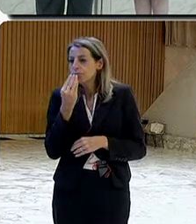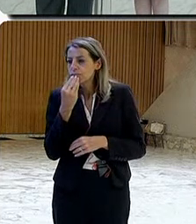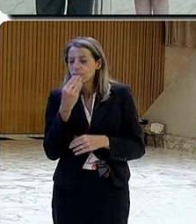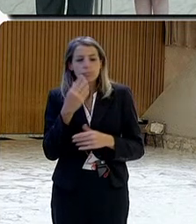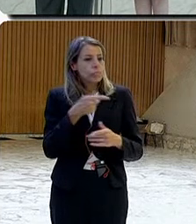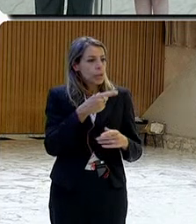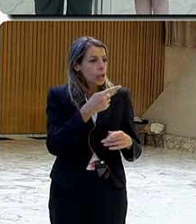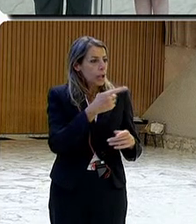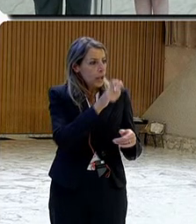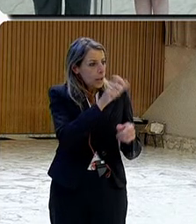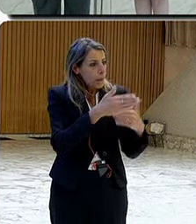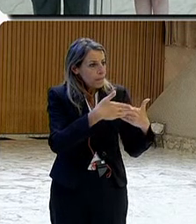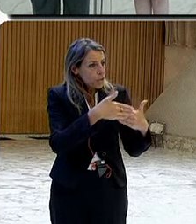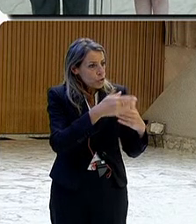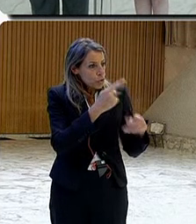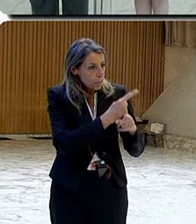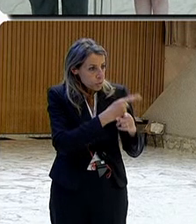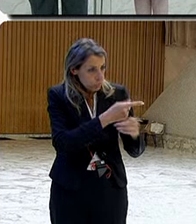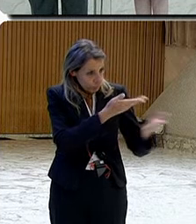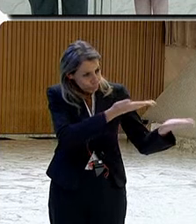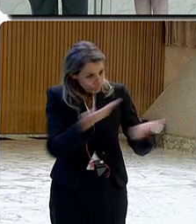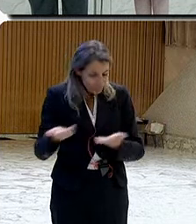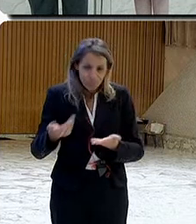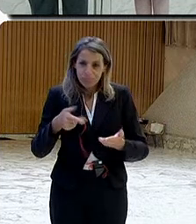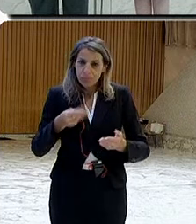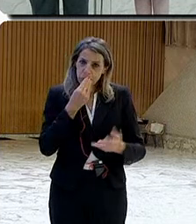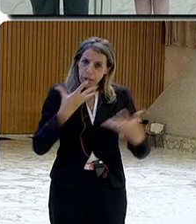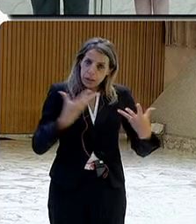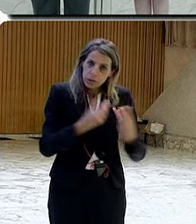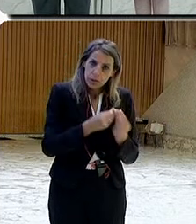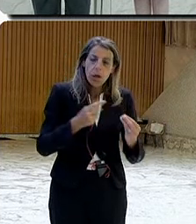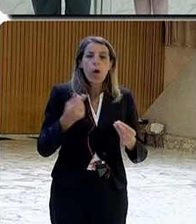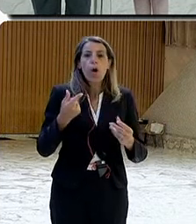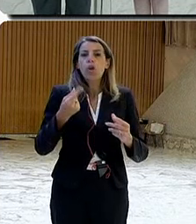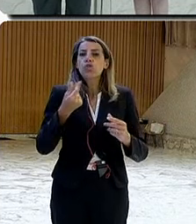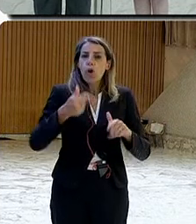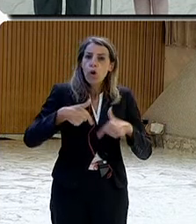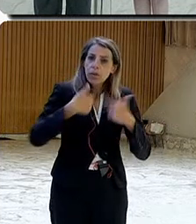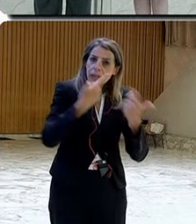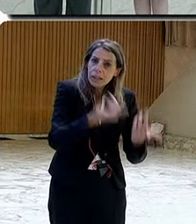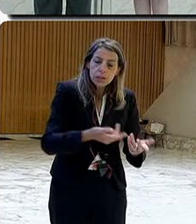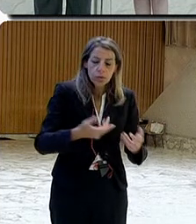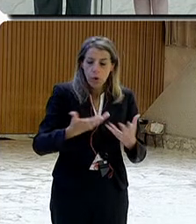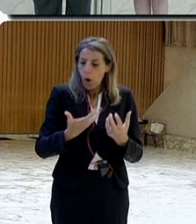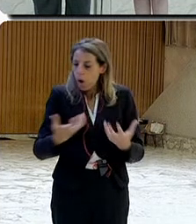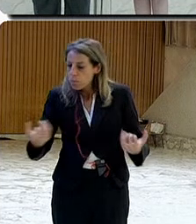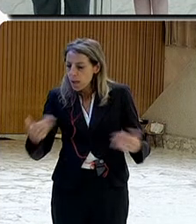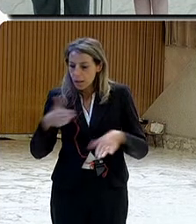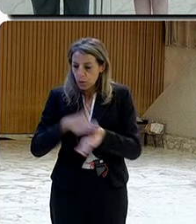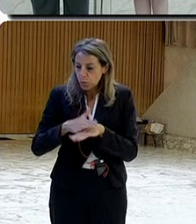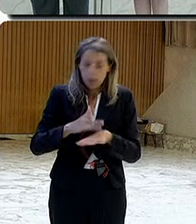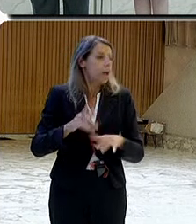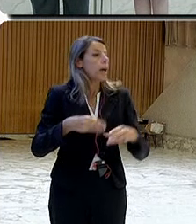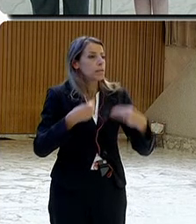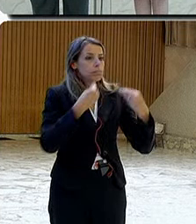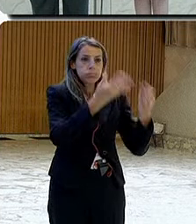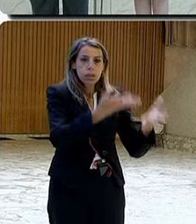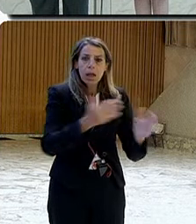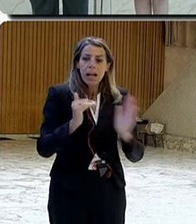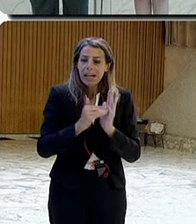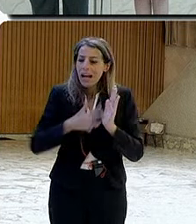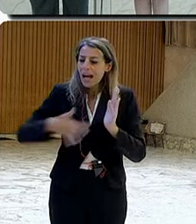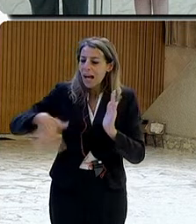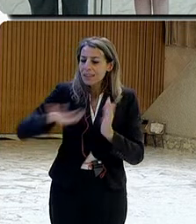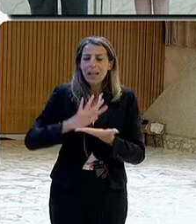budgeting for charitable giving, donating gently used goods to others in need, and making our homes a place for people to enjoy godly fun